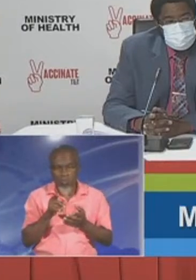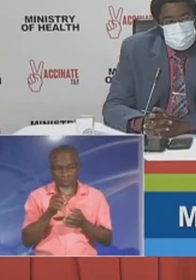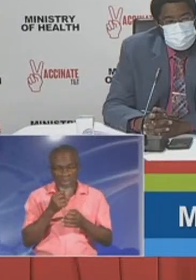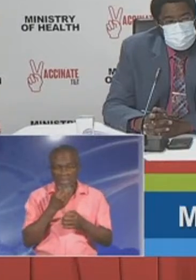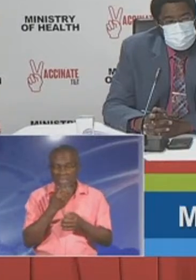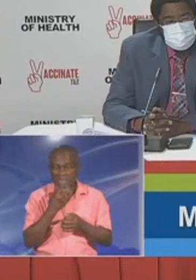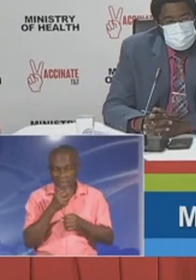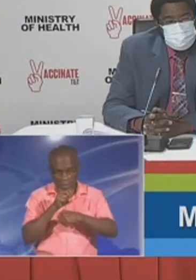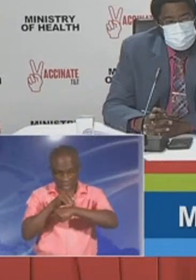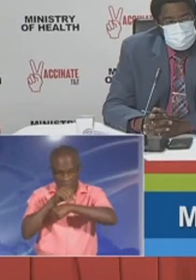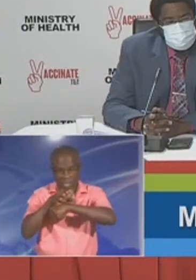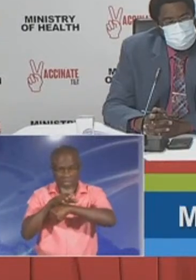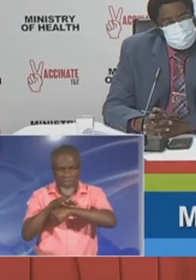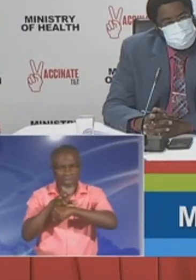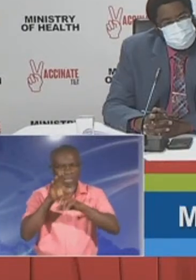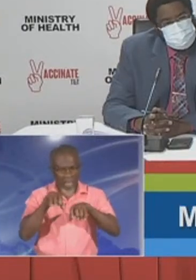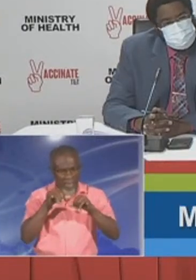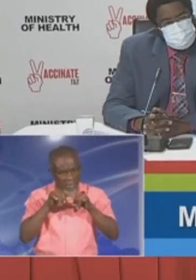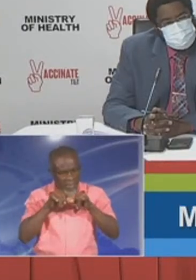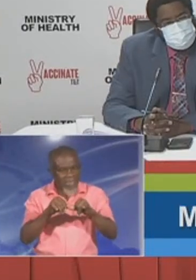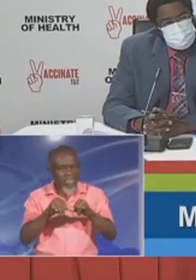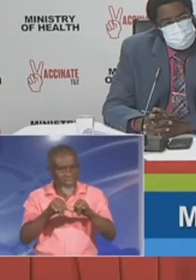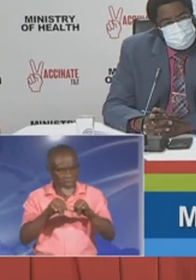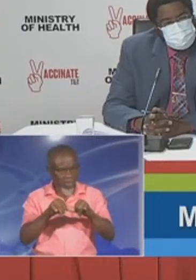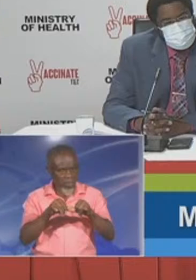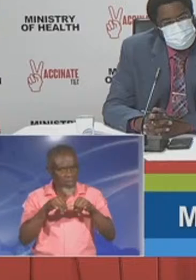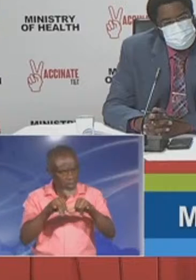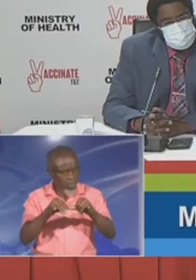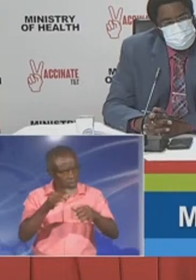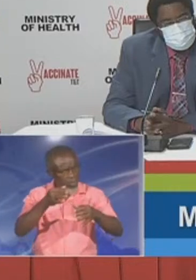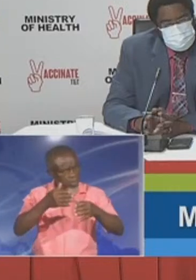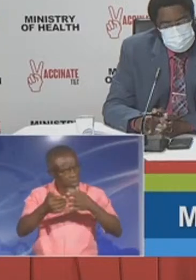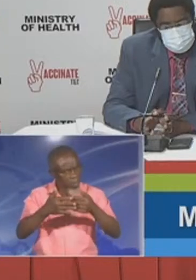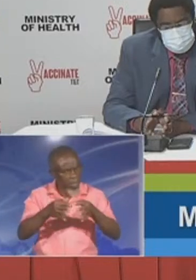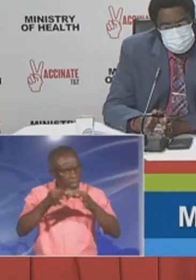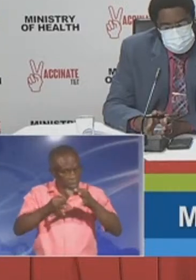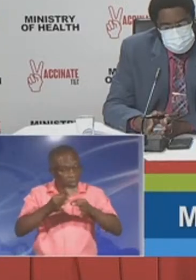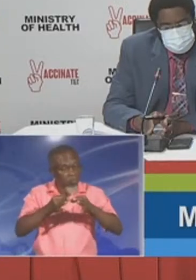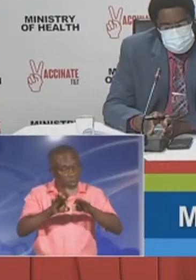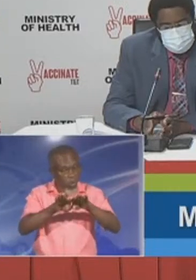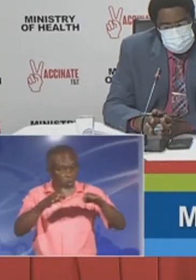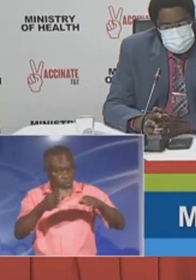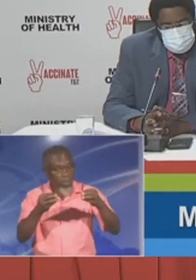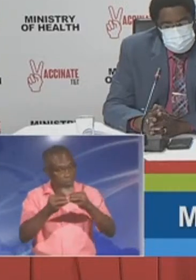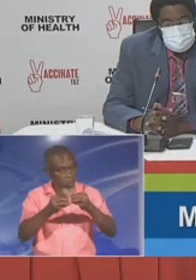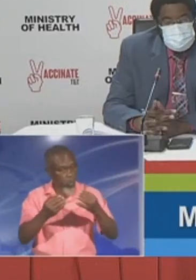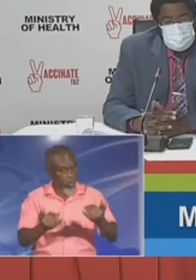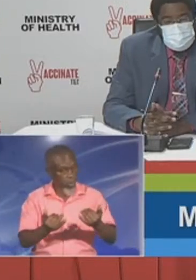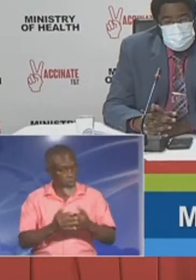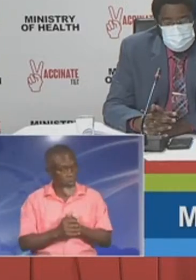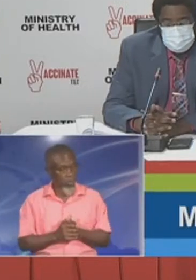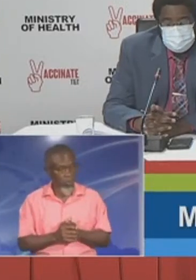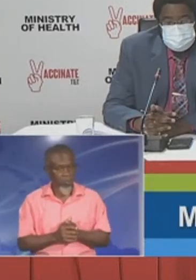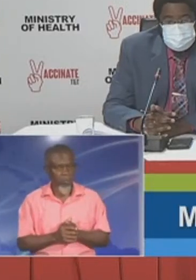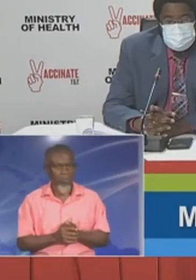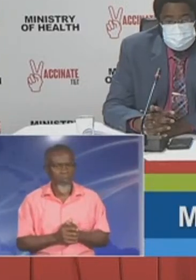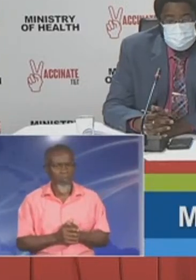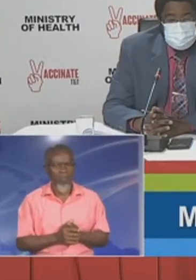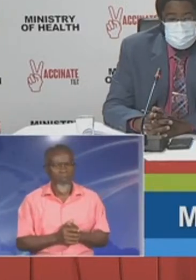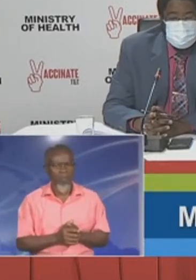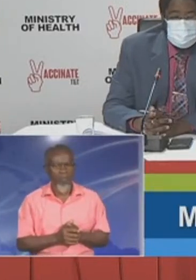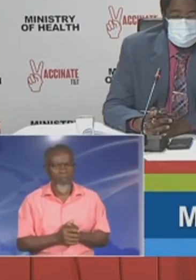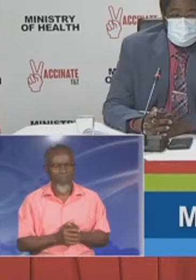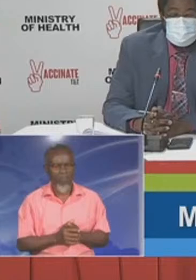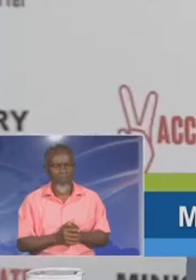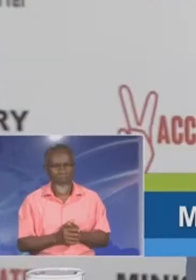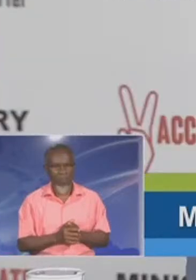remain in place, even if we have to reopen further? Thank you. Dr. Hines? Okay, so thank you for the